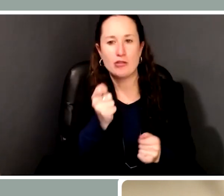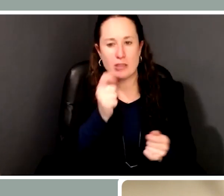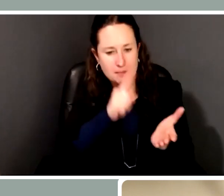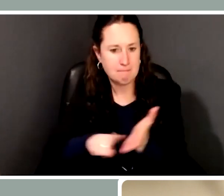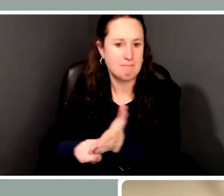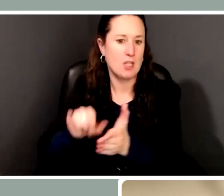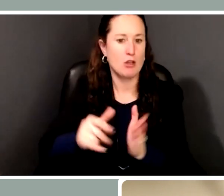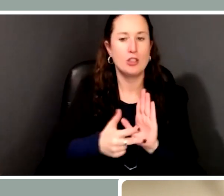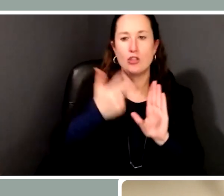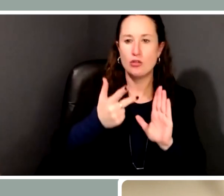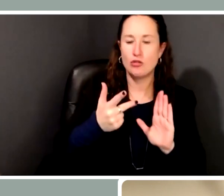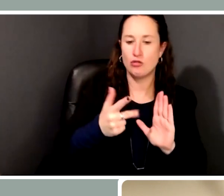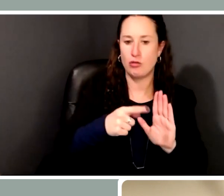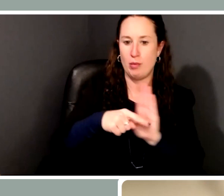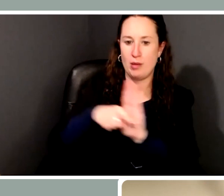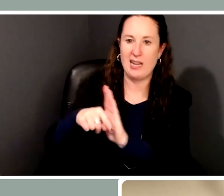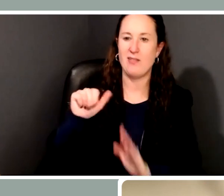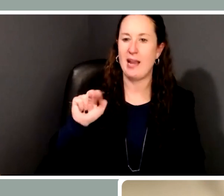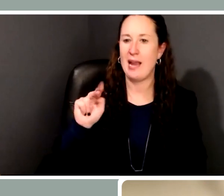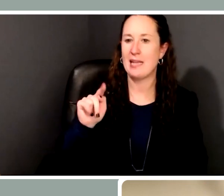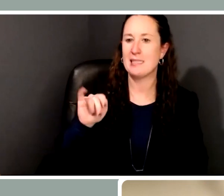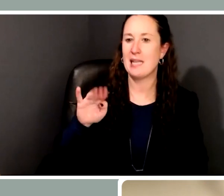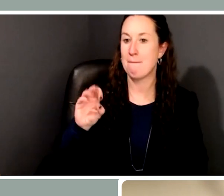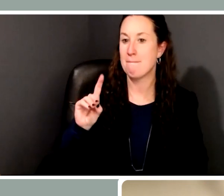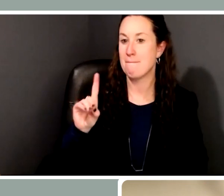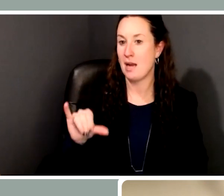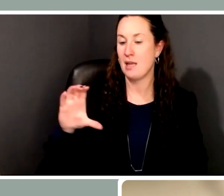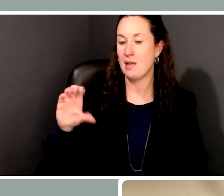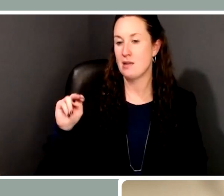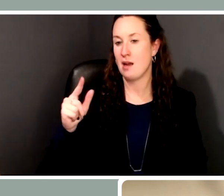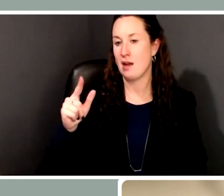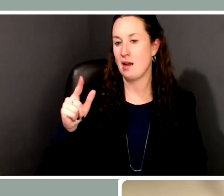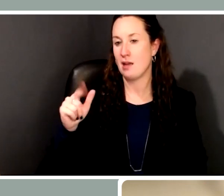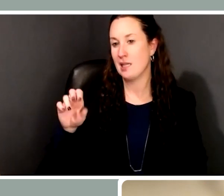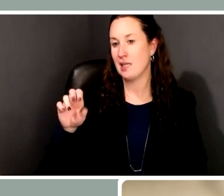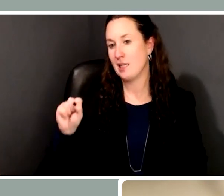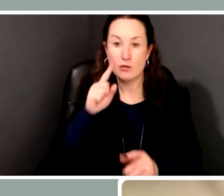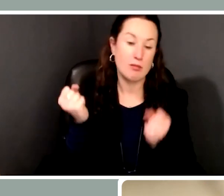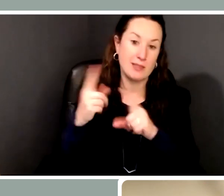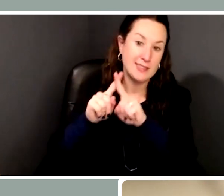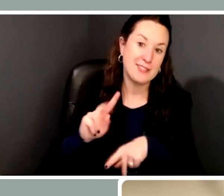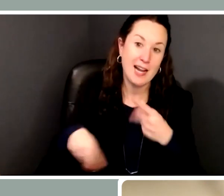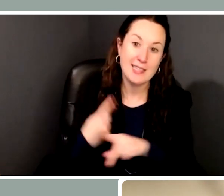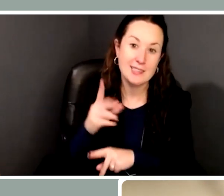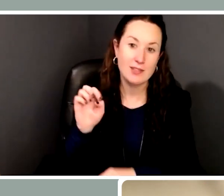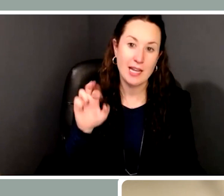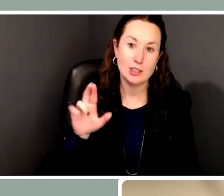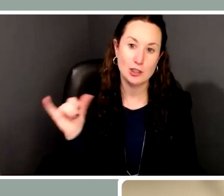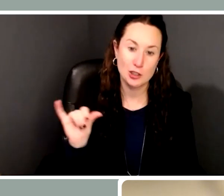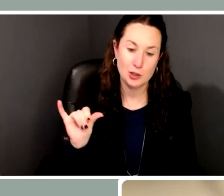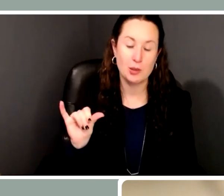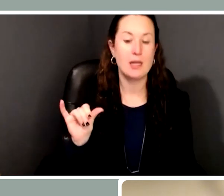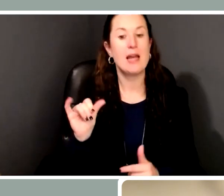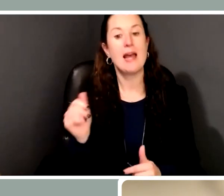looking at different proteins that are expressed within different cancers. So there's a lot that's going on. And then there's a lot to try and augment